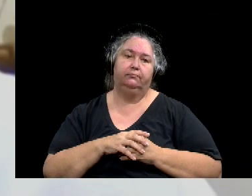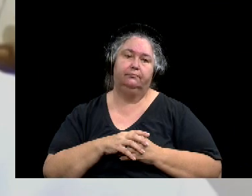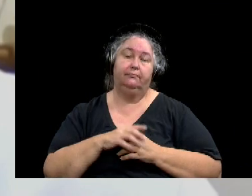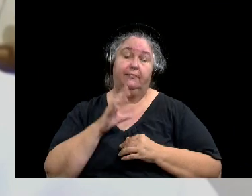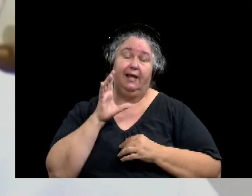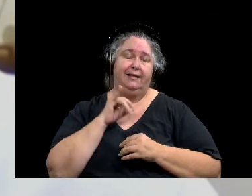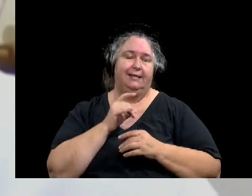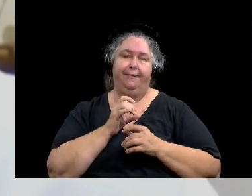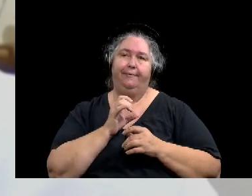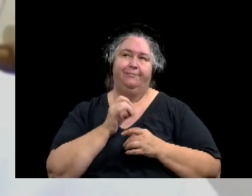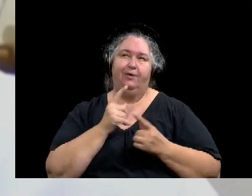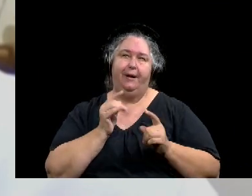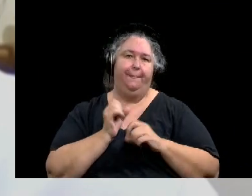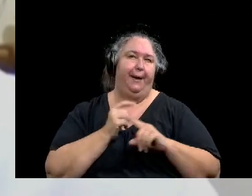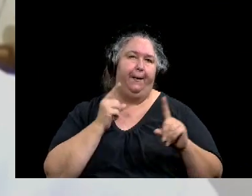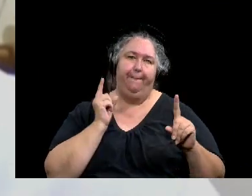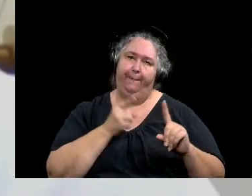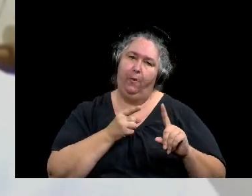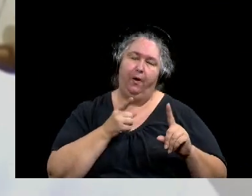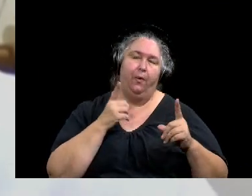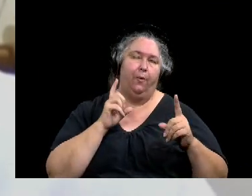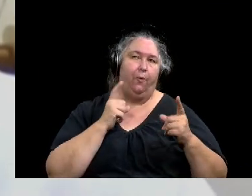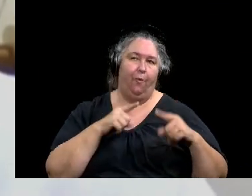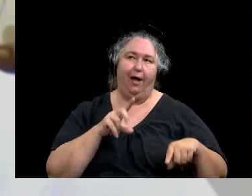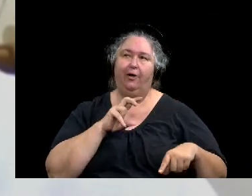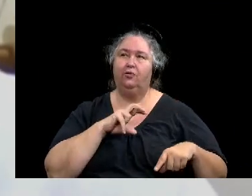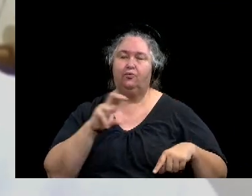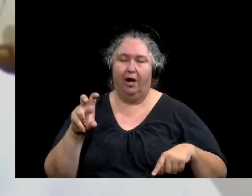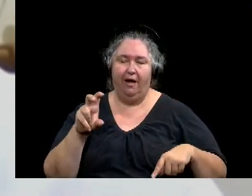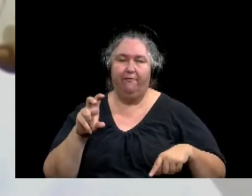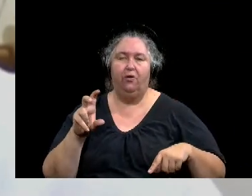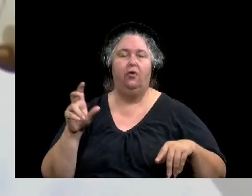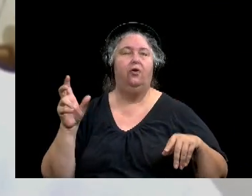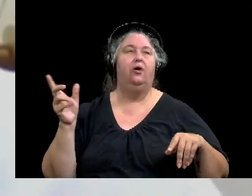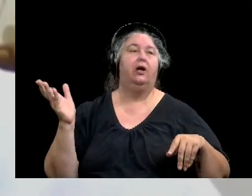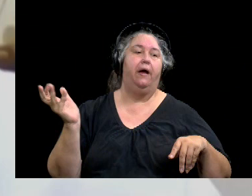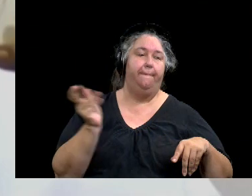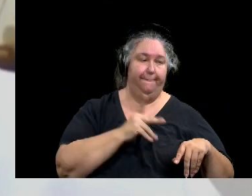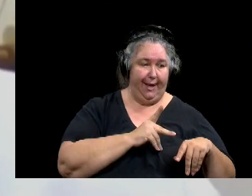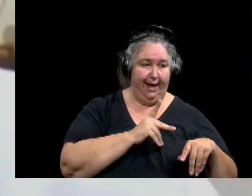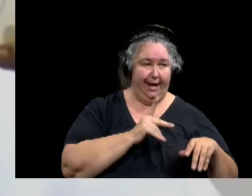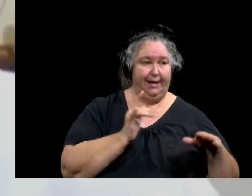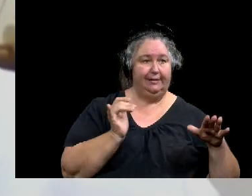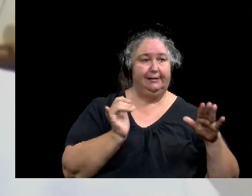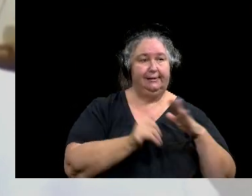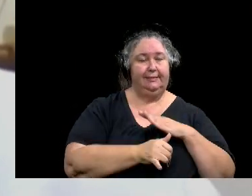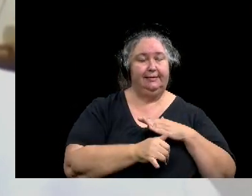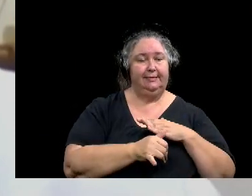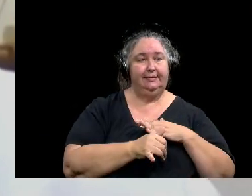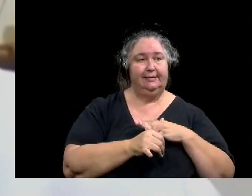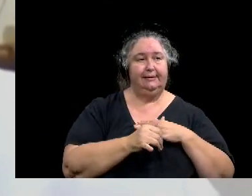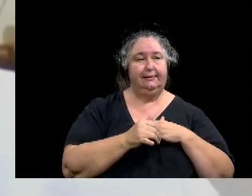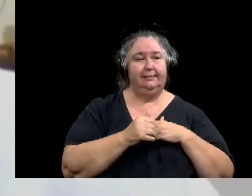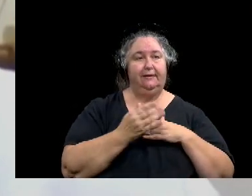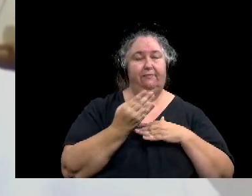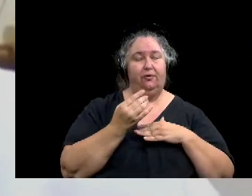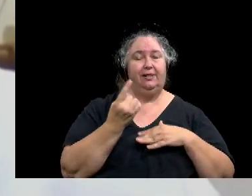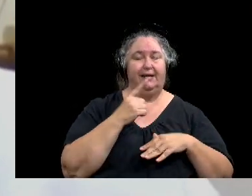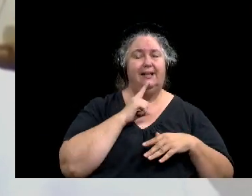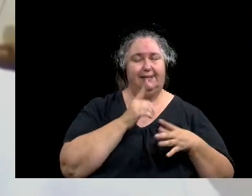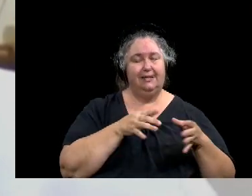guess I'm just making the point that while travel quarantining after risky behaviors during travel is